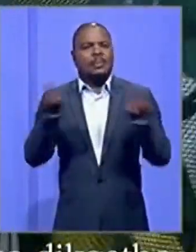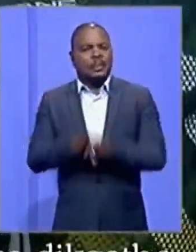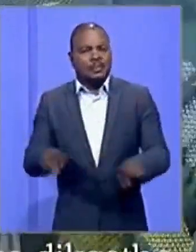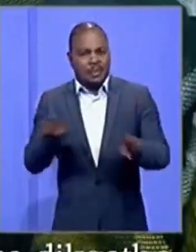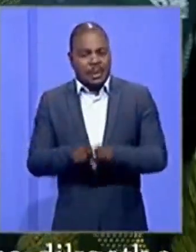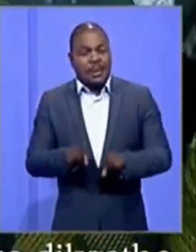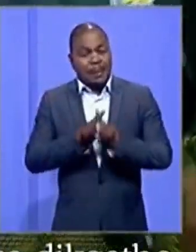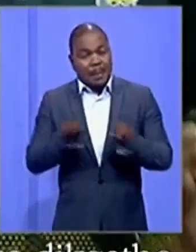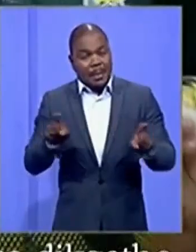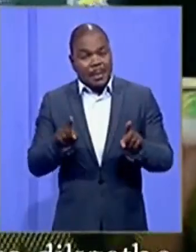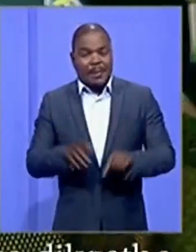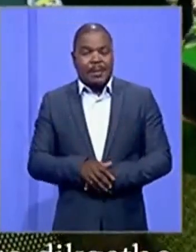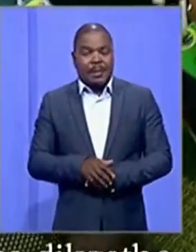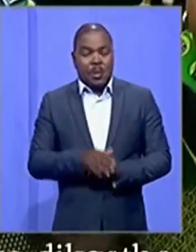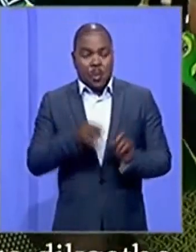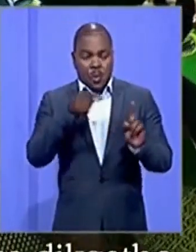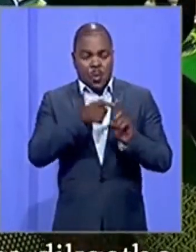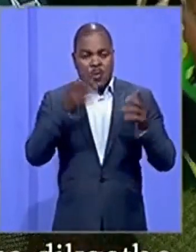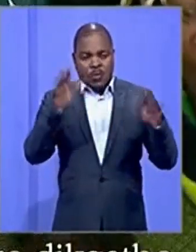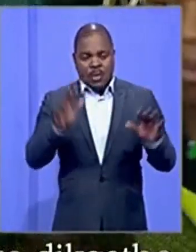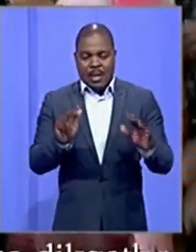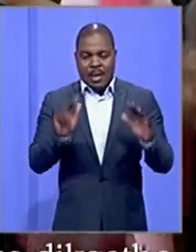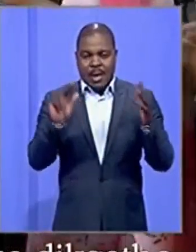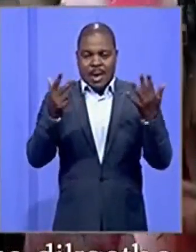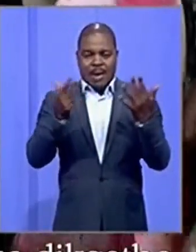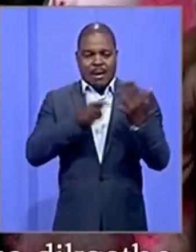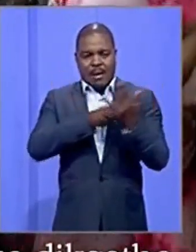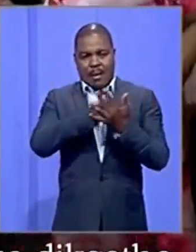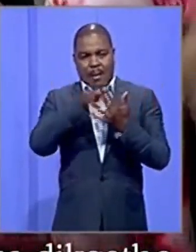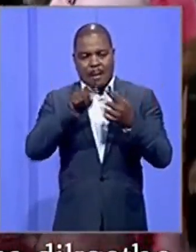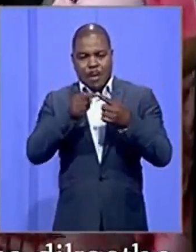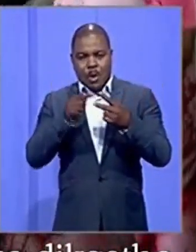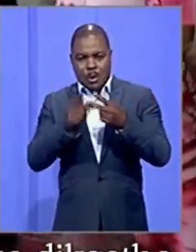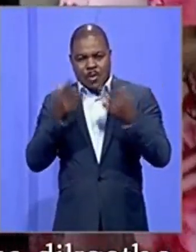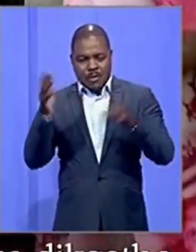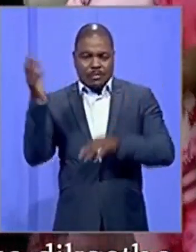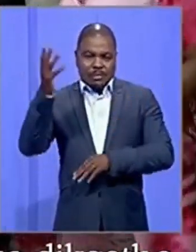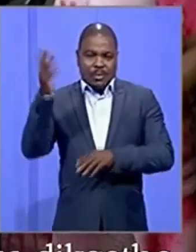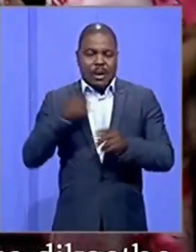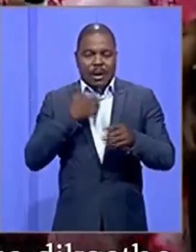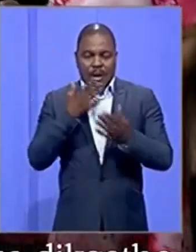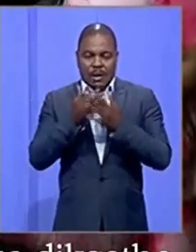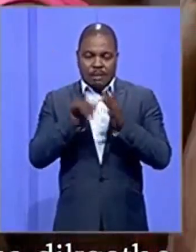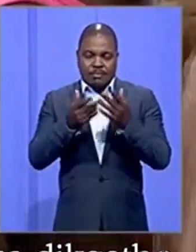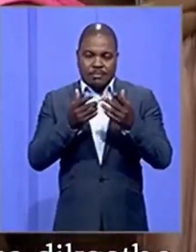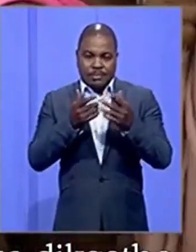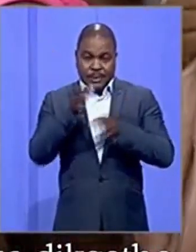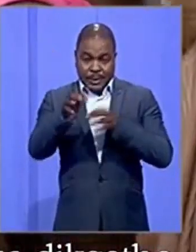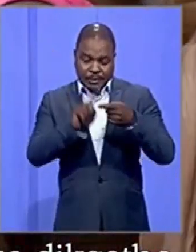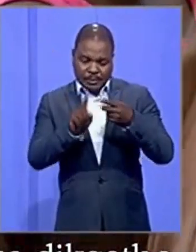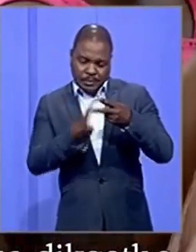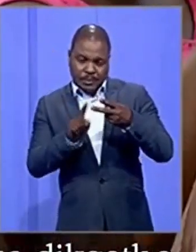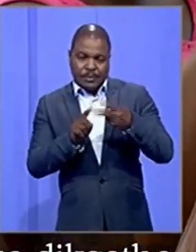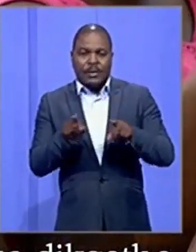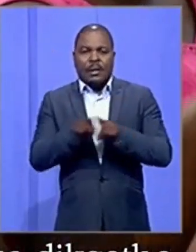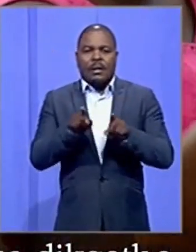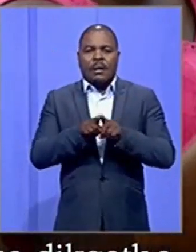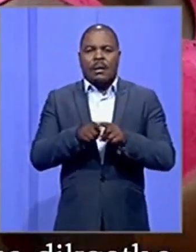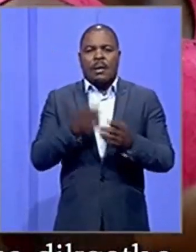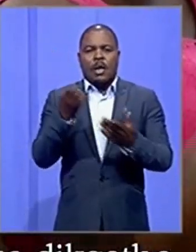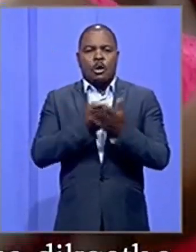o buile ka dintlha tse robedi empa ke tla tlolla fela tse pedi tse tharo ntlha ena ya phetoho ya